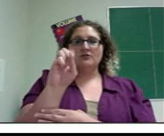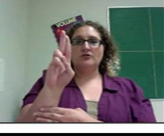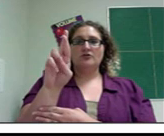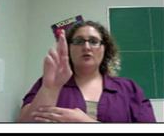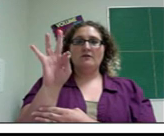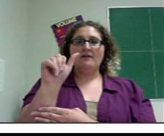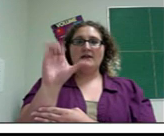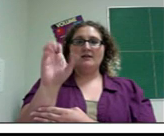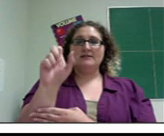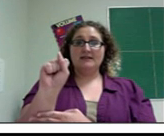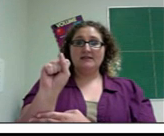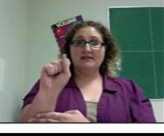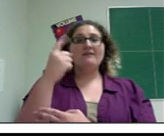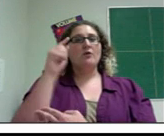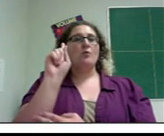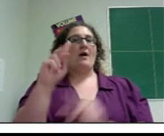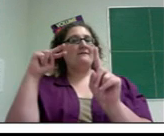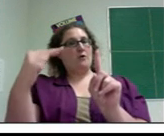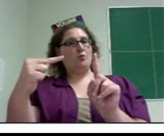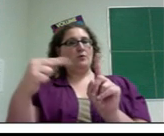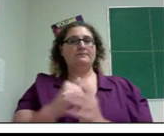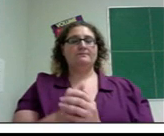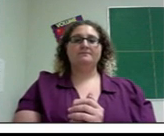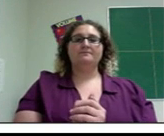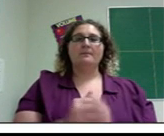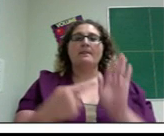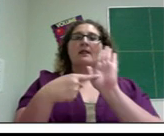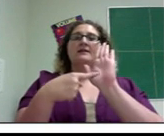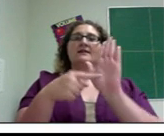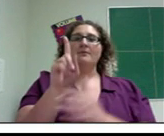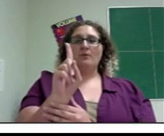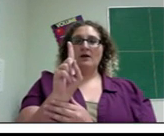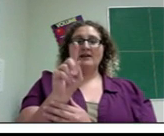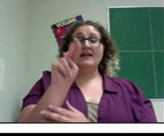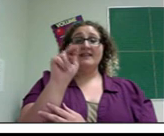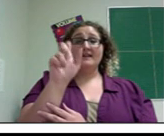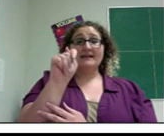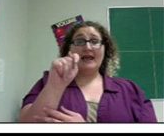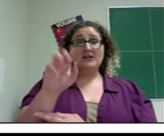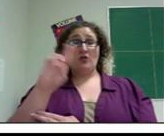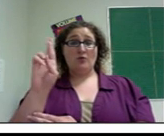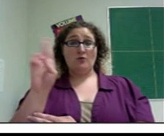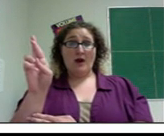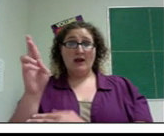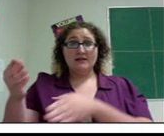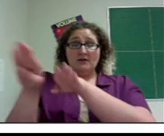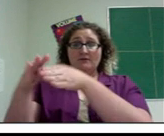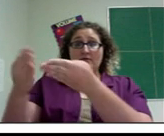of the figure in one view. Example 1. The net at the right folds into a cube shown beside